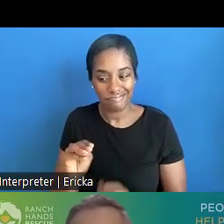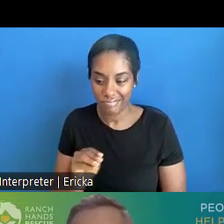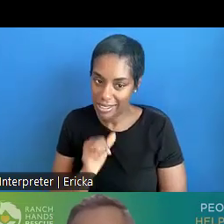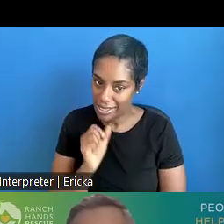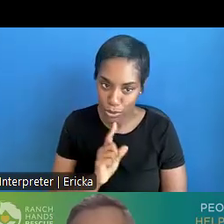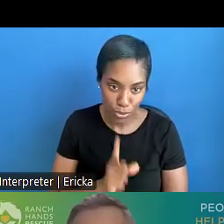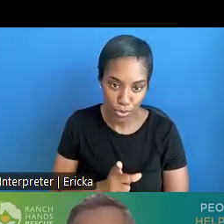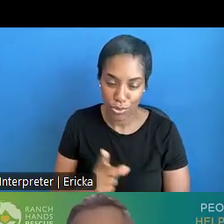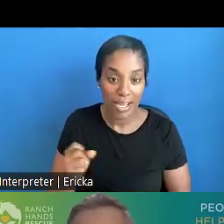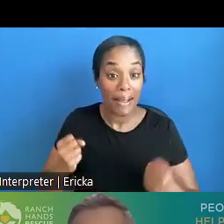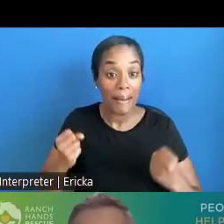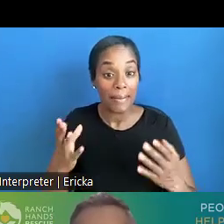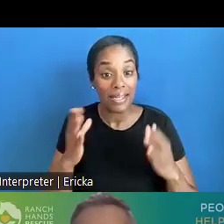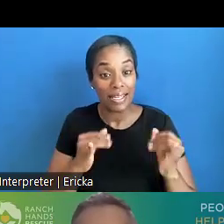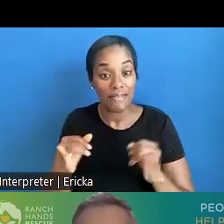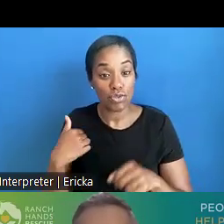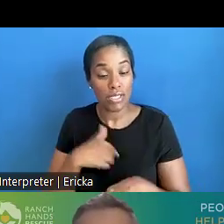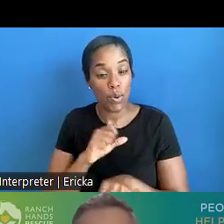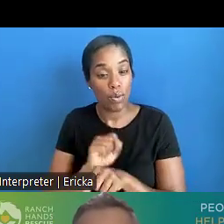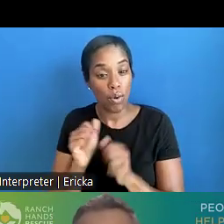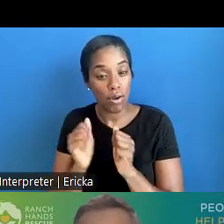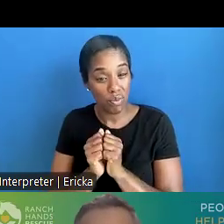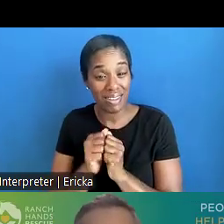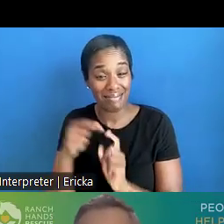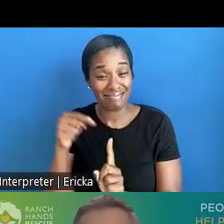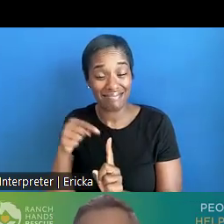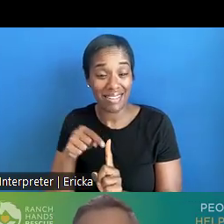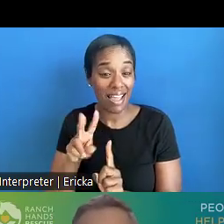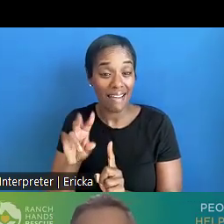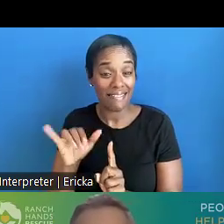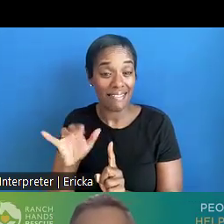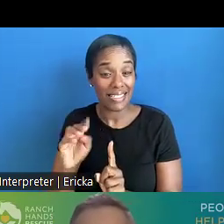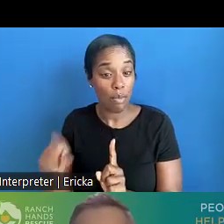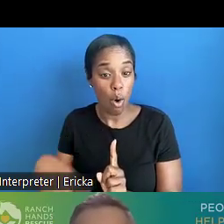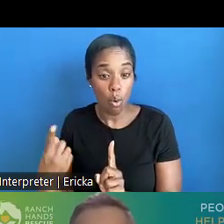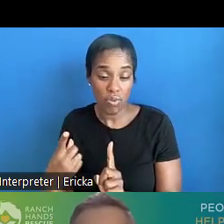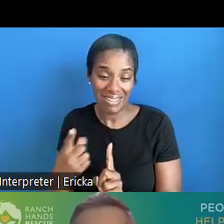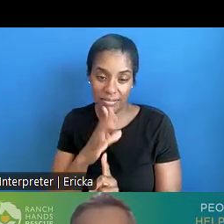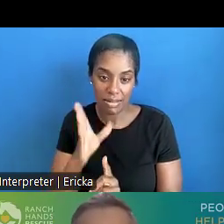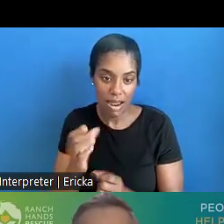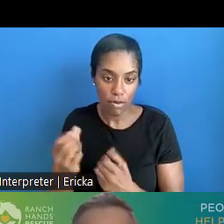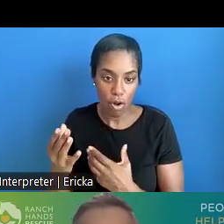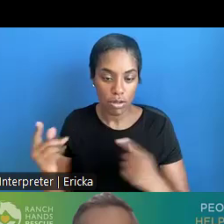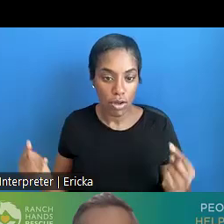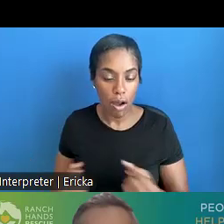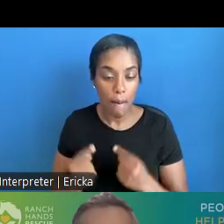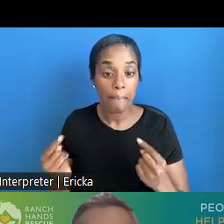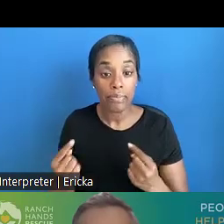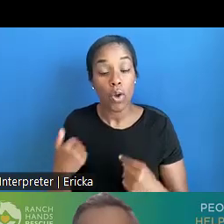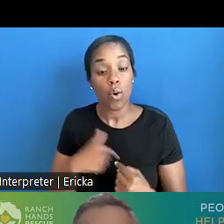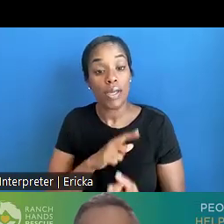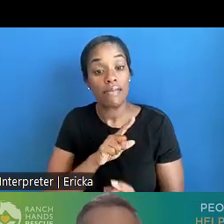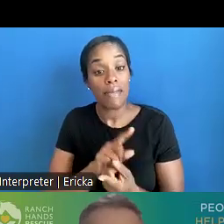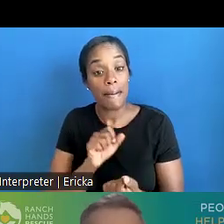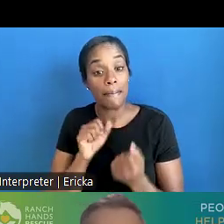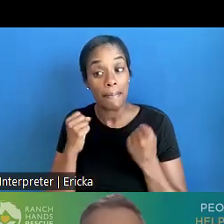of the individuals we've worked with have been victims only, no perpetration. We have encountered many who were victimized